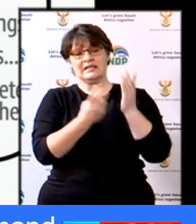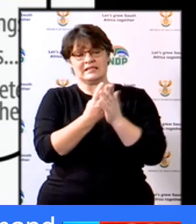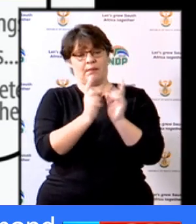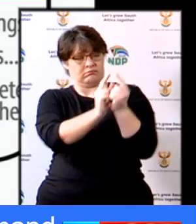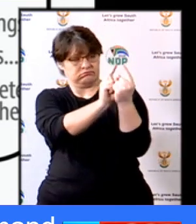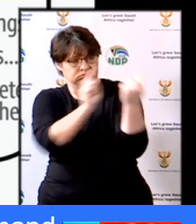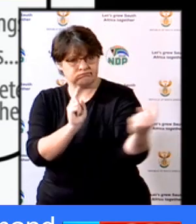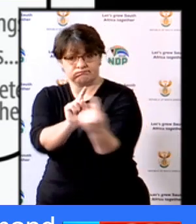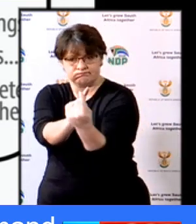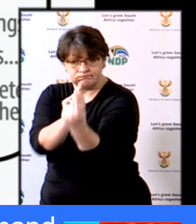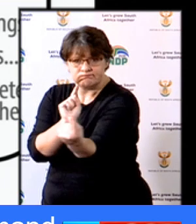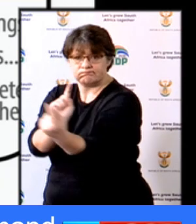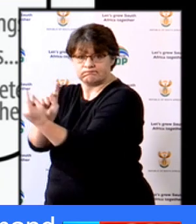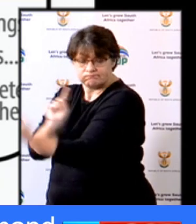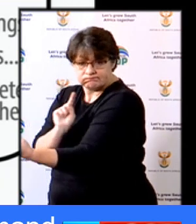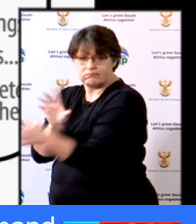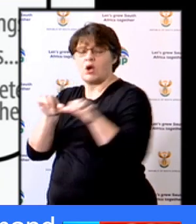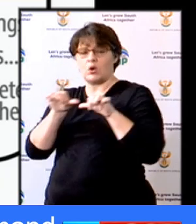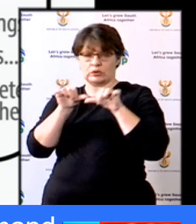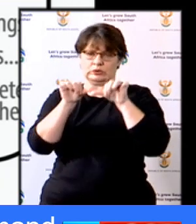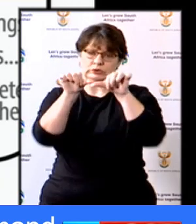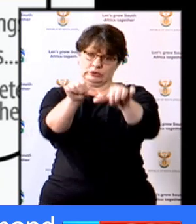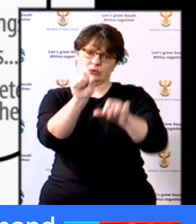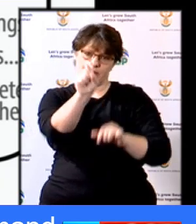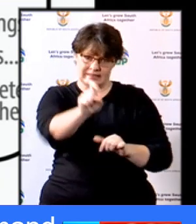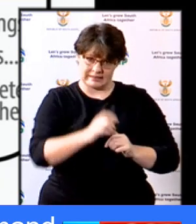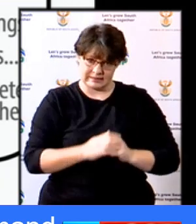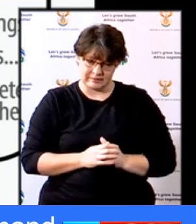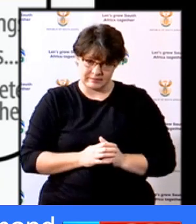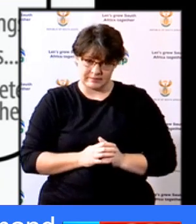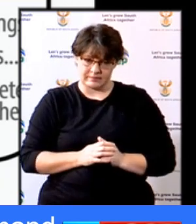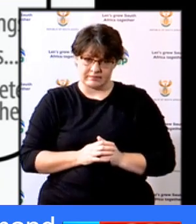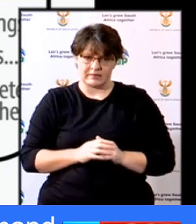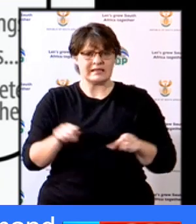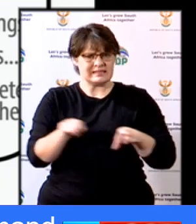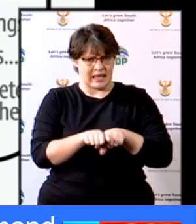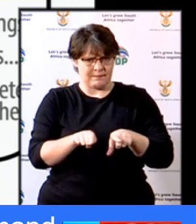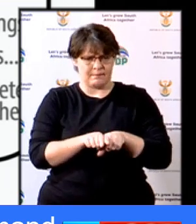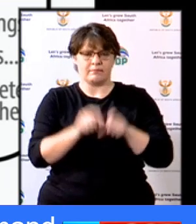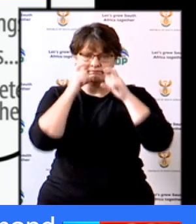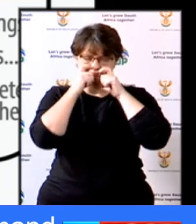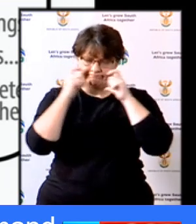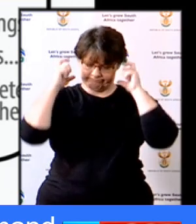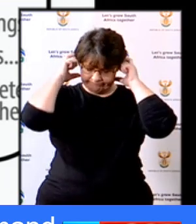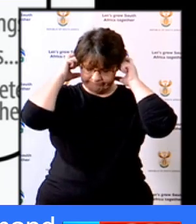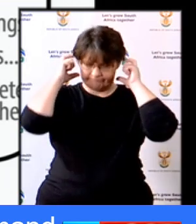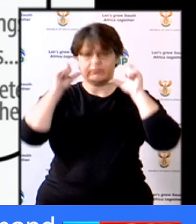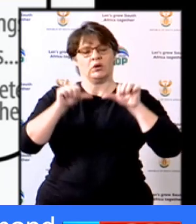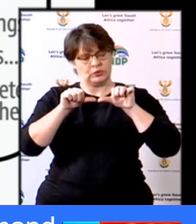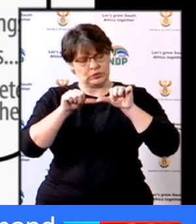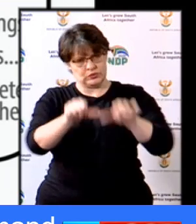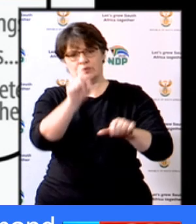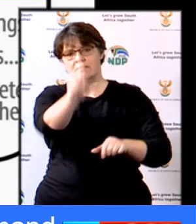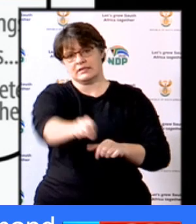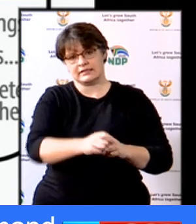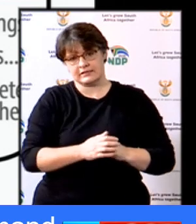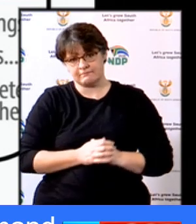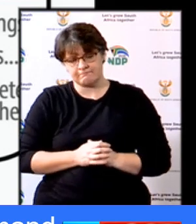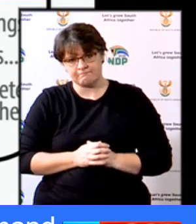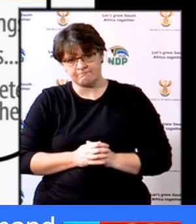distancing must be strictly observed, including wearing of masks.